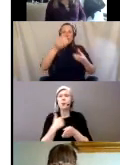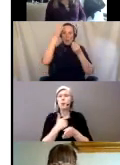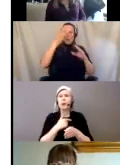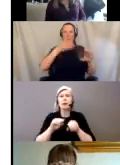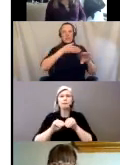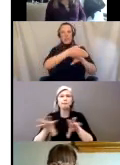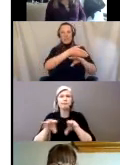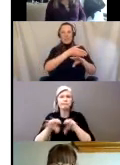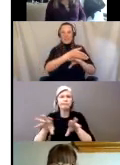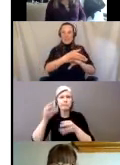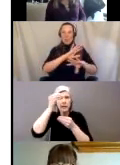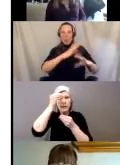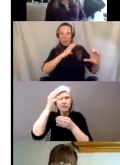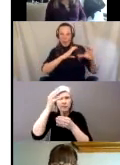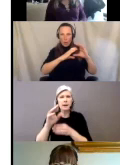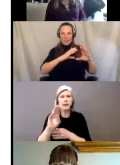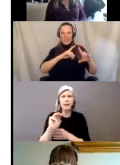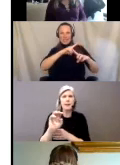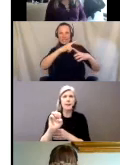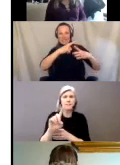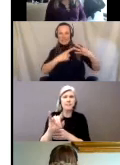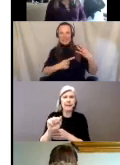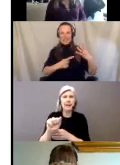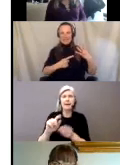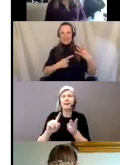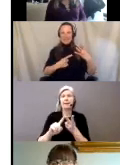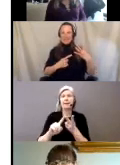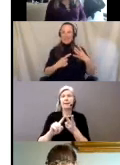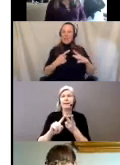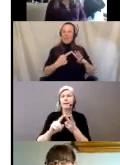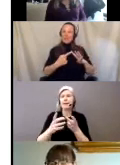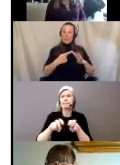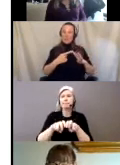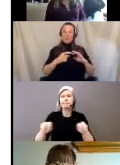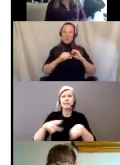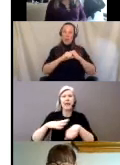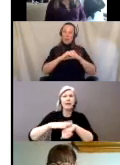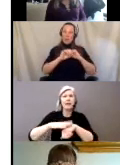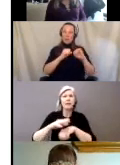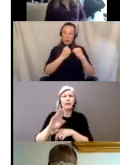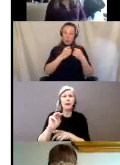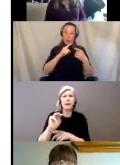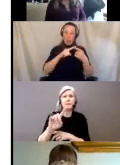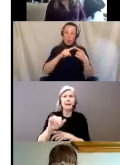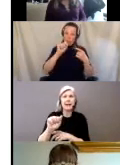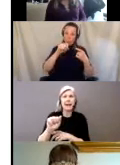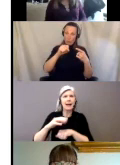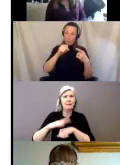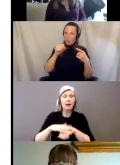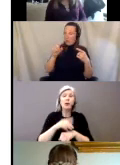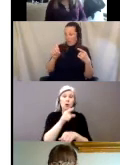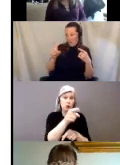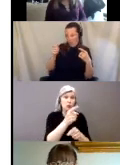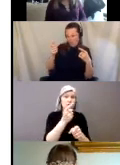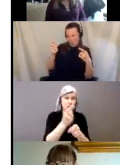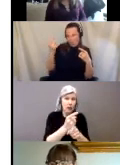our media advisories. And you're right, Daryl, a lot of information